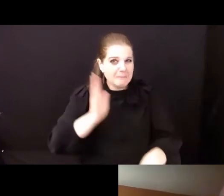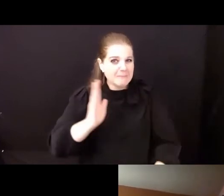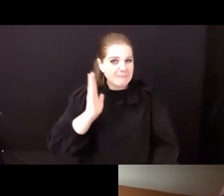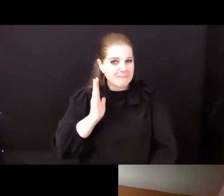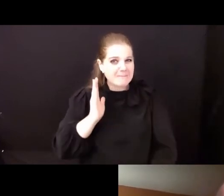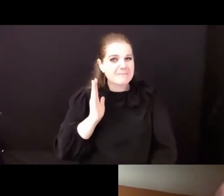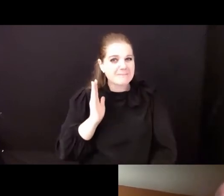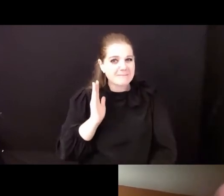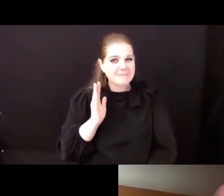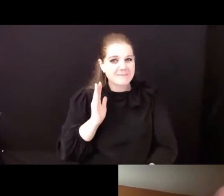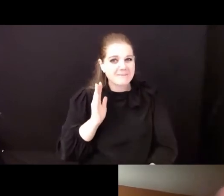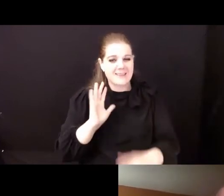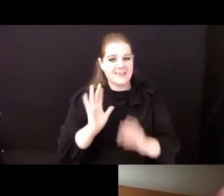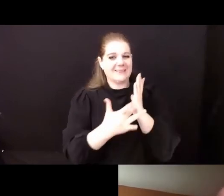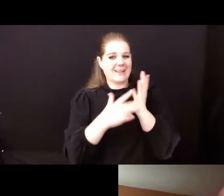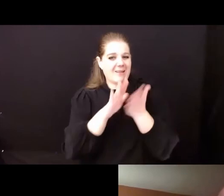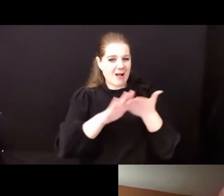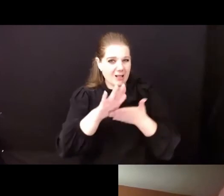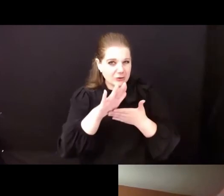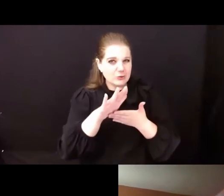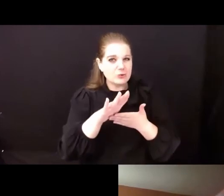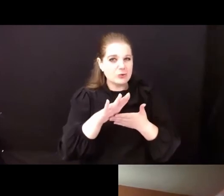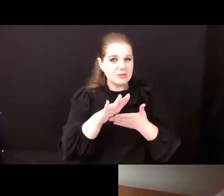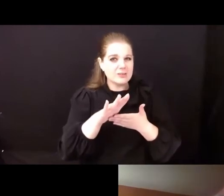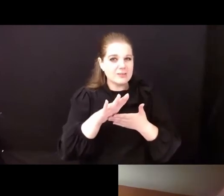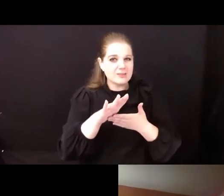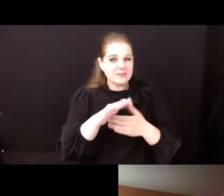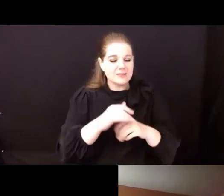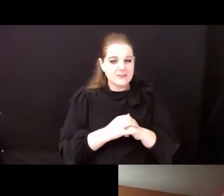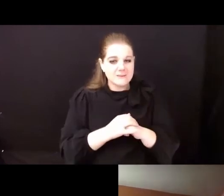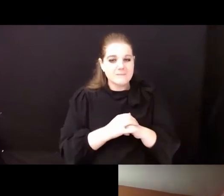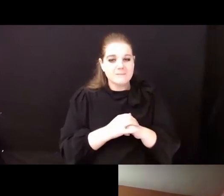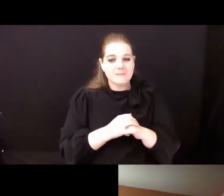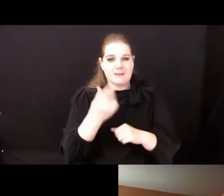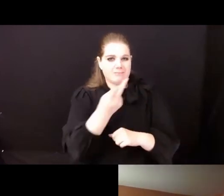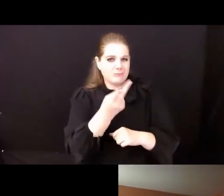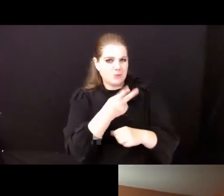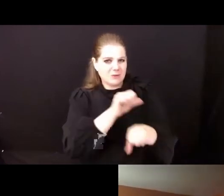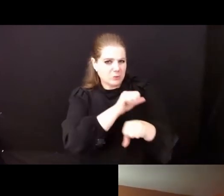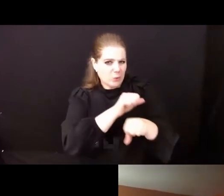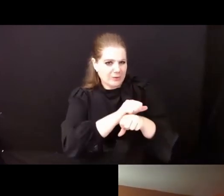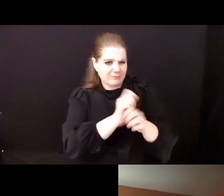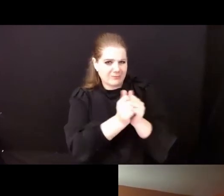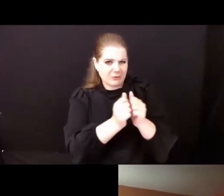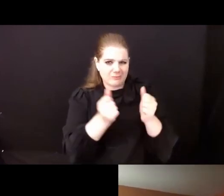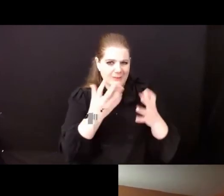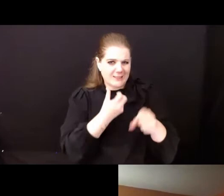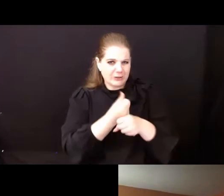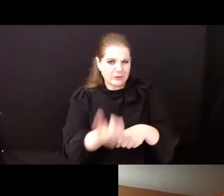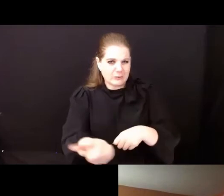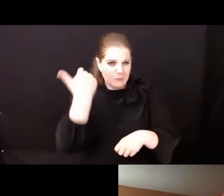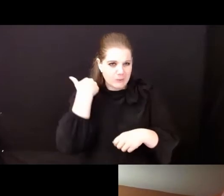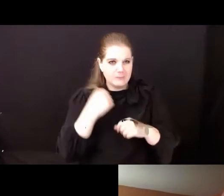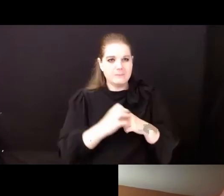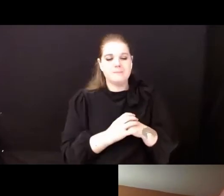Minneapolis Technical College when we both worked there so many years ago. And I